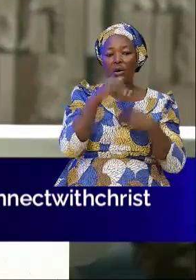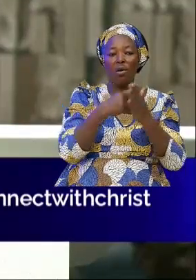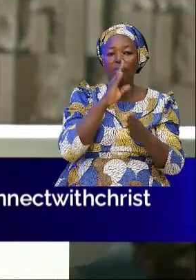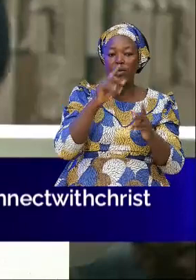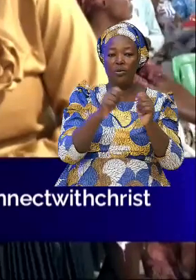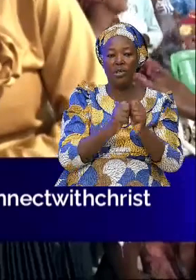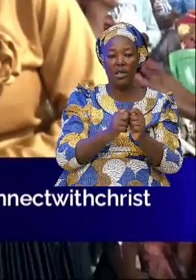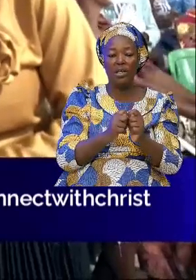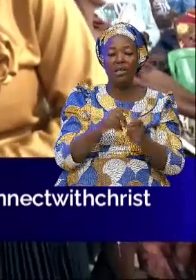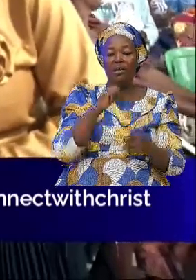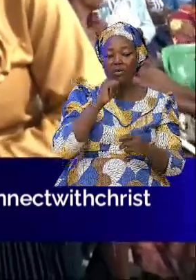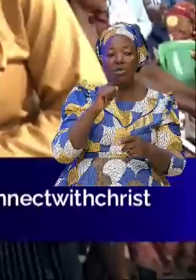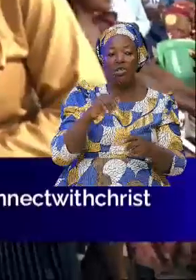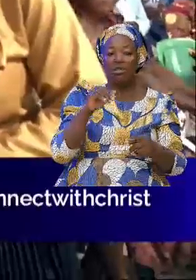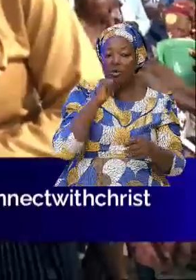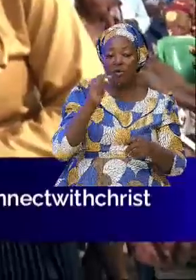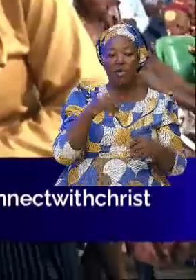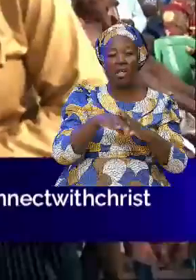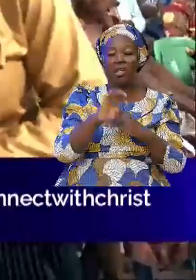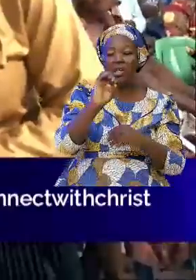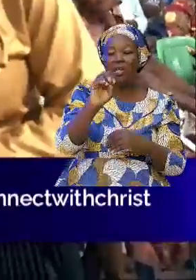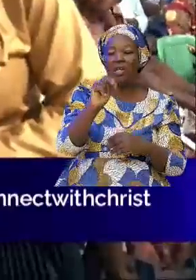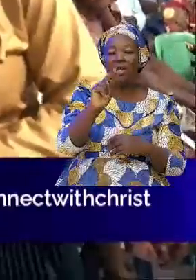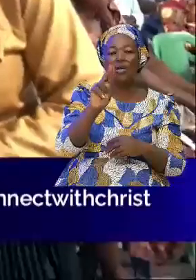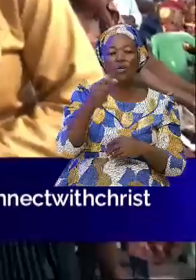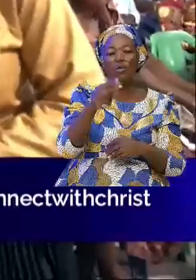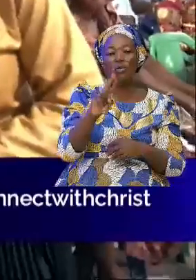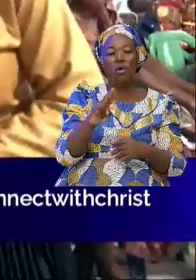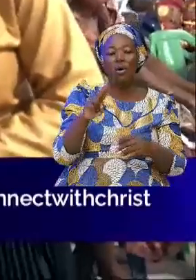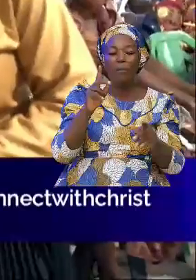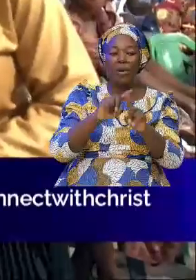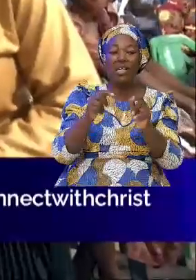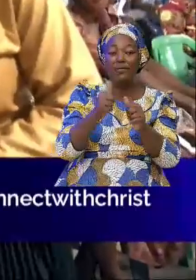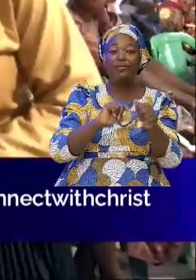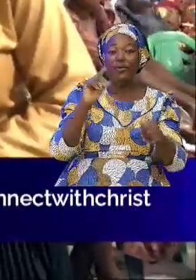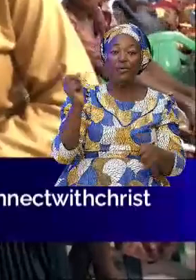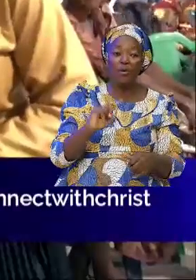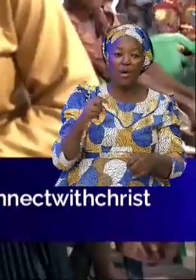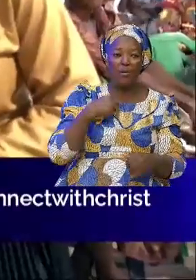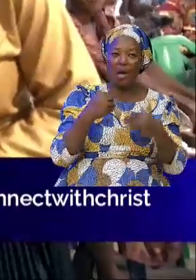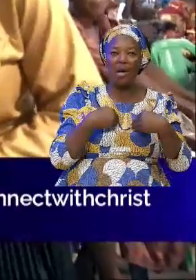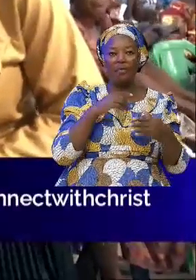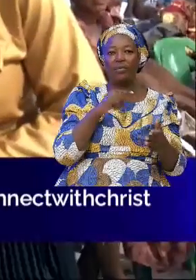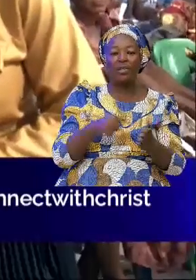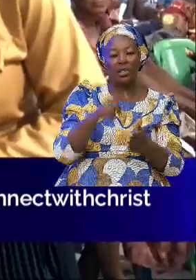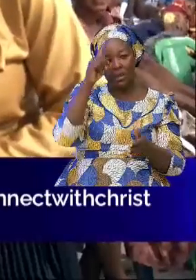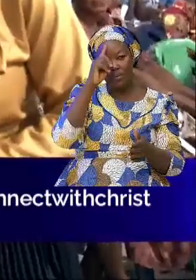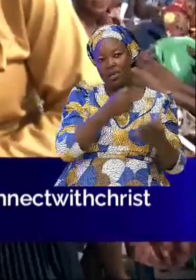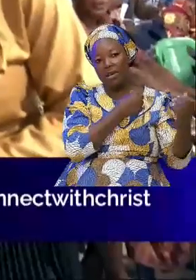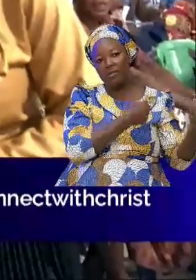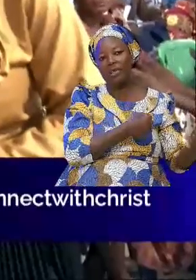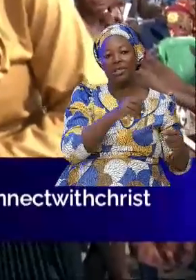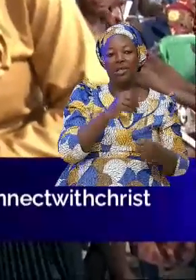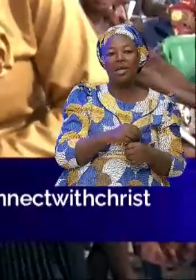in all the locations, not only in Enugu, all the locations all over the world, to have